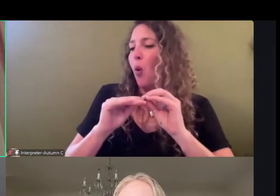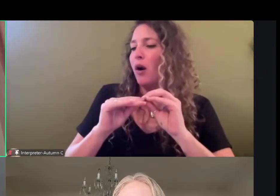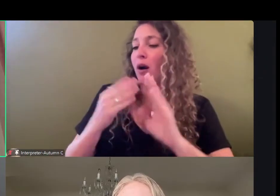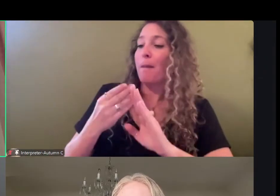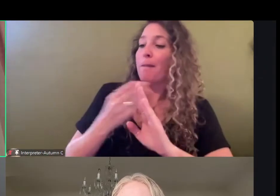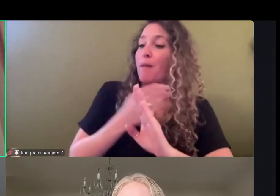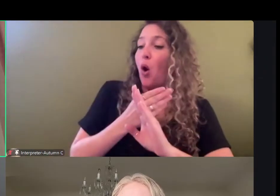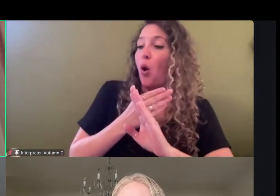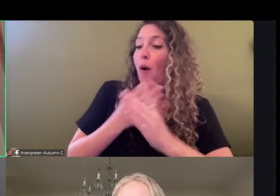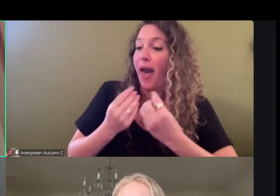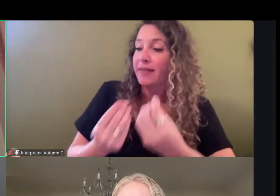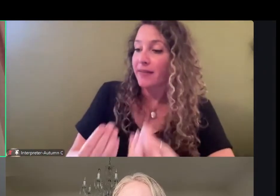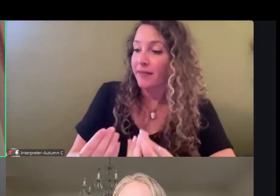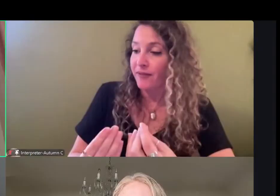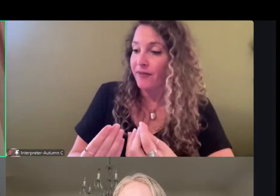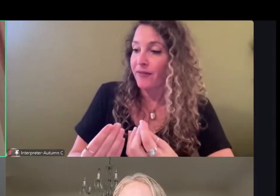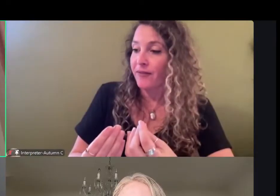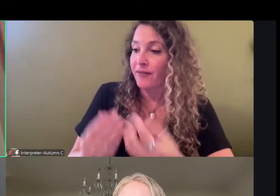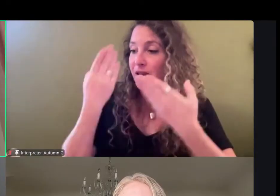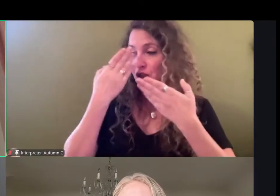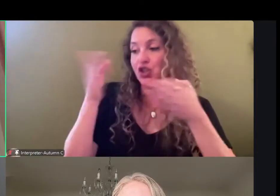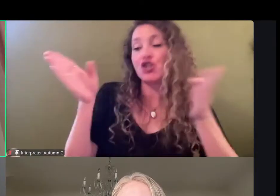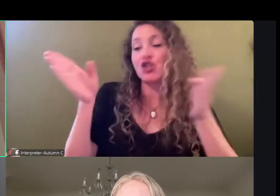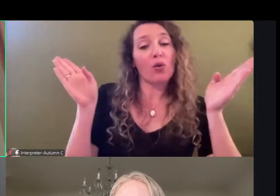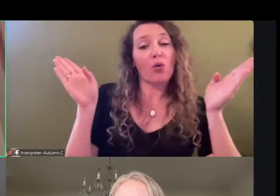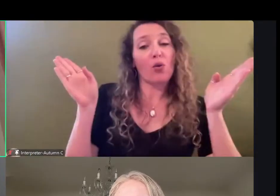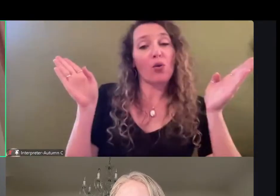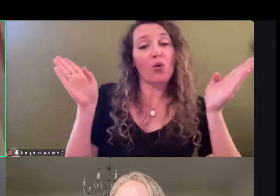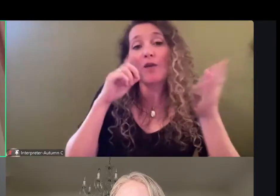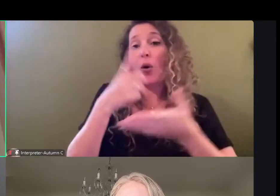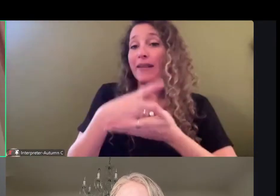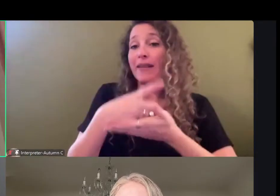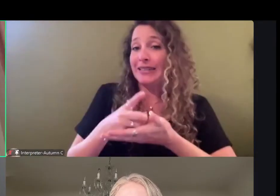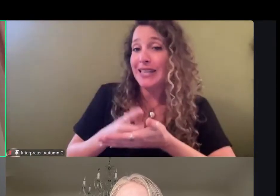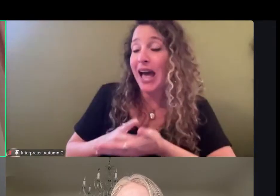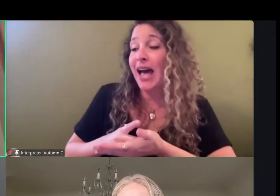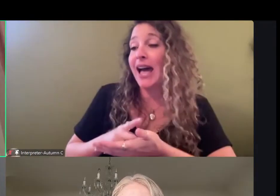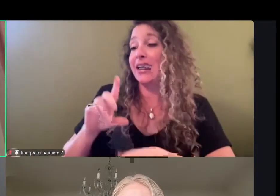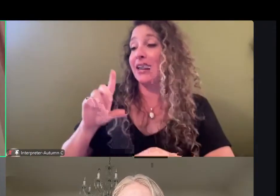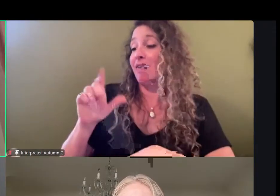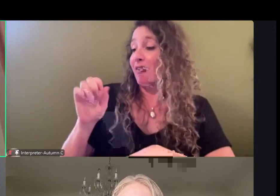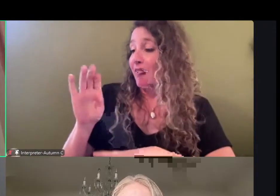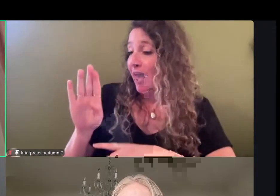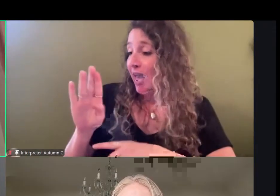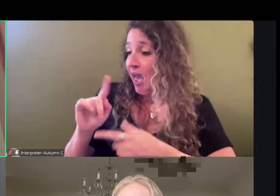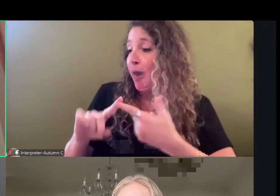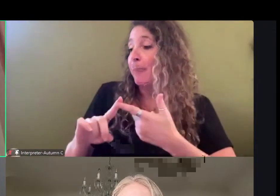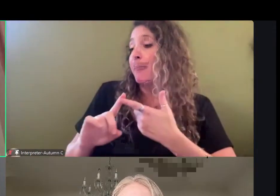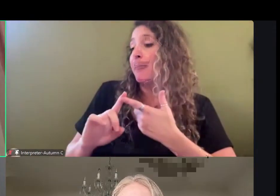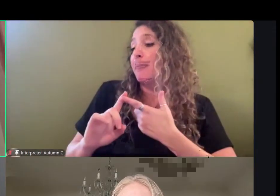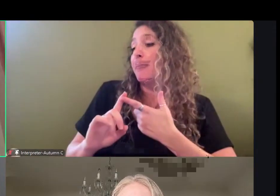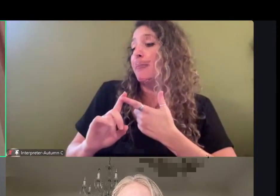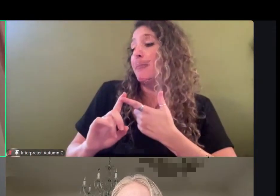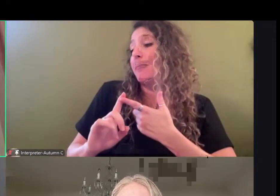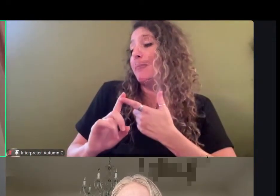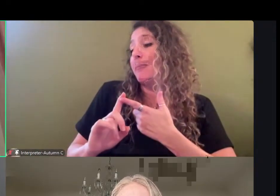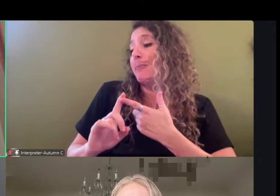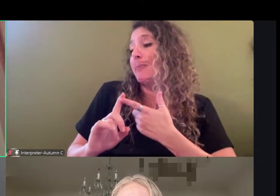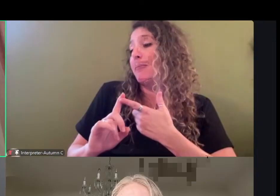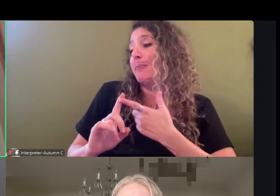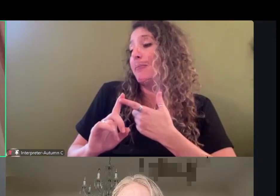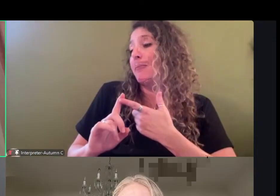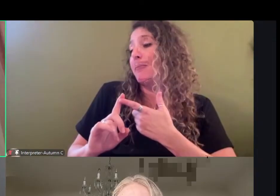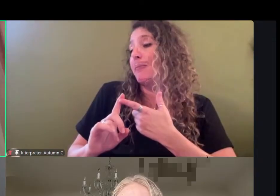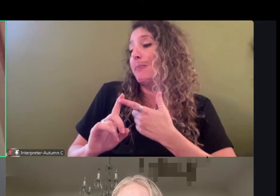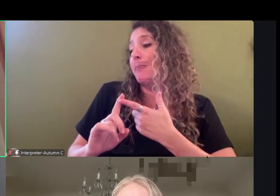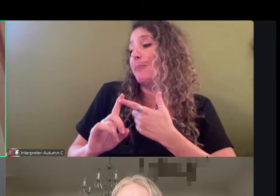proactive, just in general for the design of laboratories. And again, kind of that